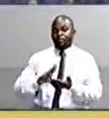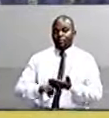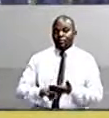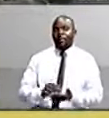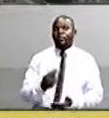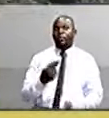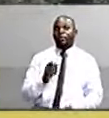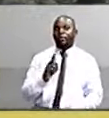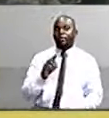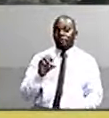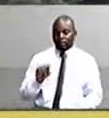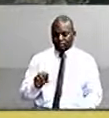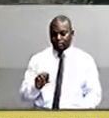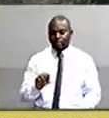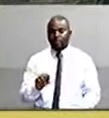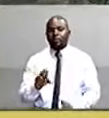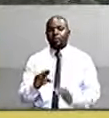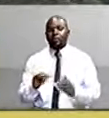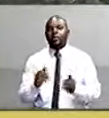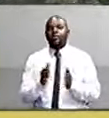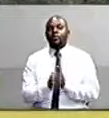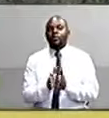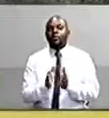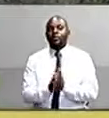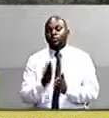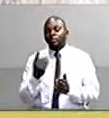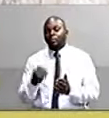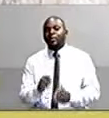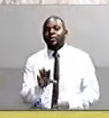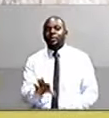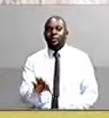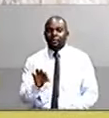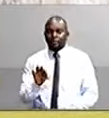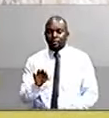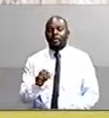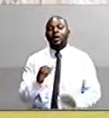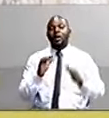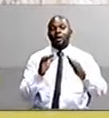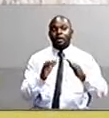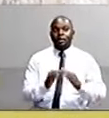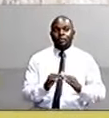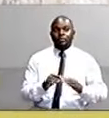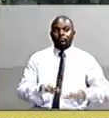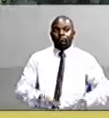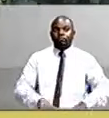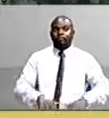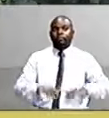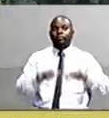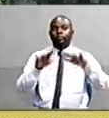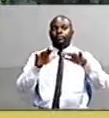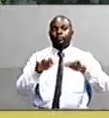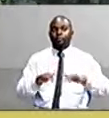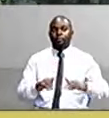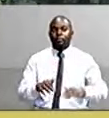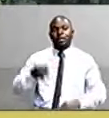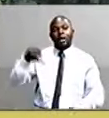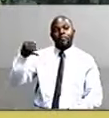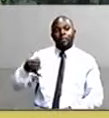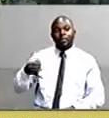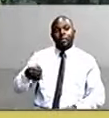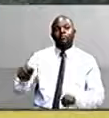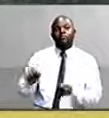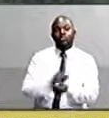2019, this is what they found. Houses were flooded, latrines were